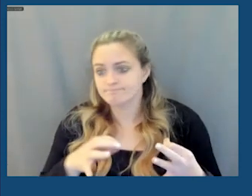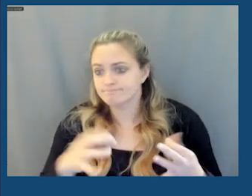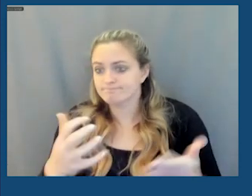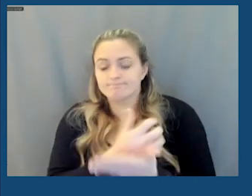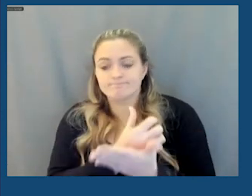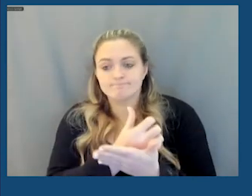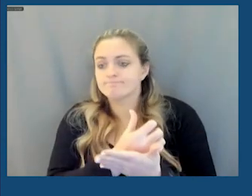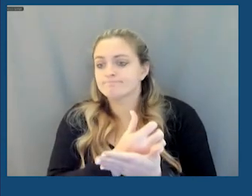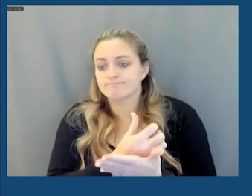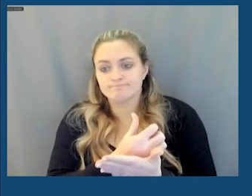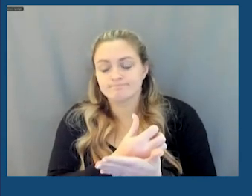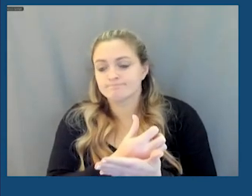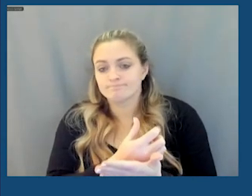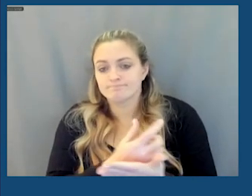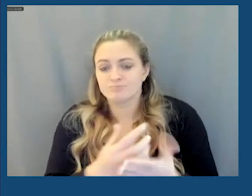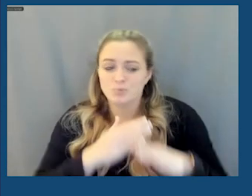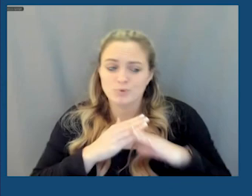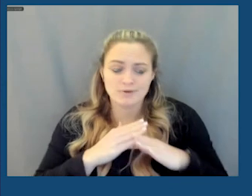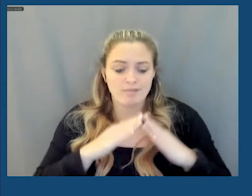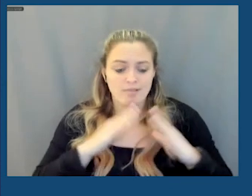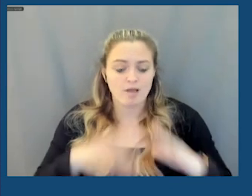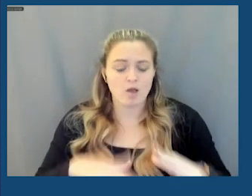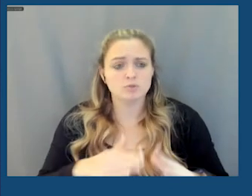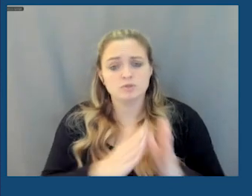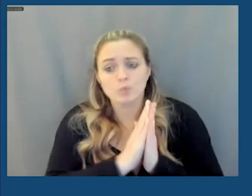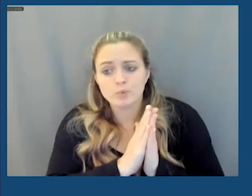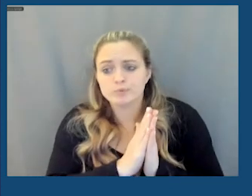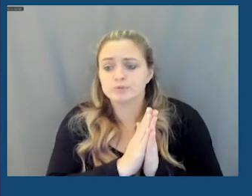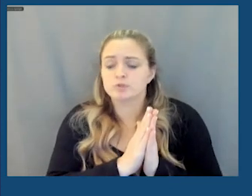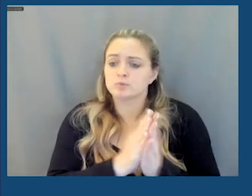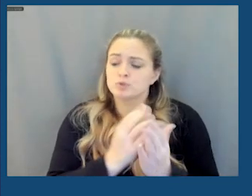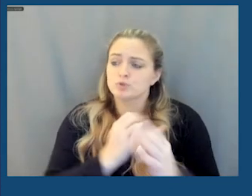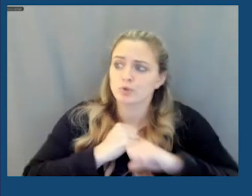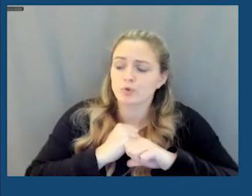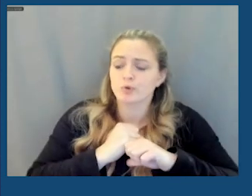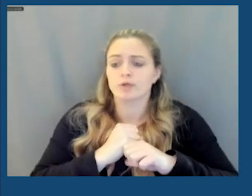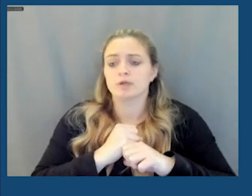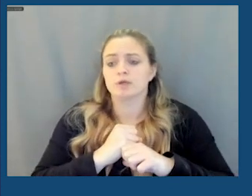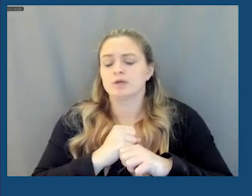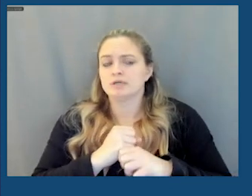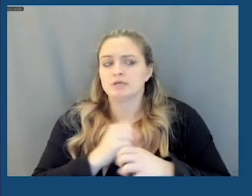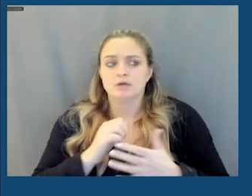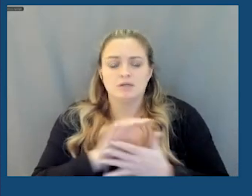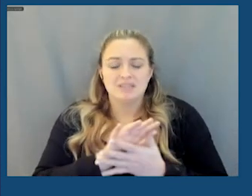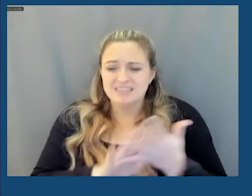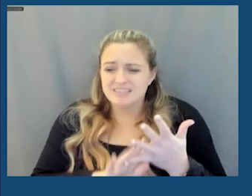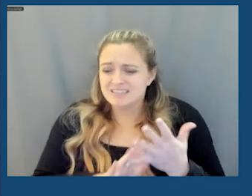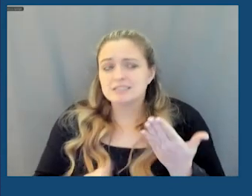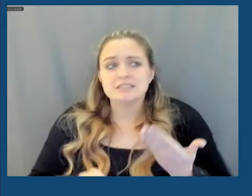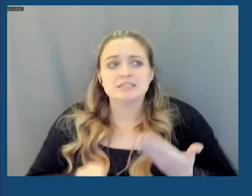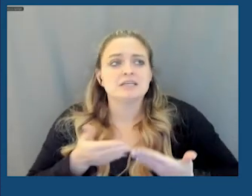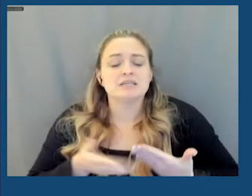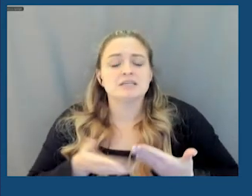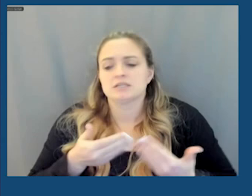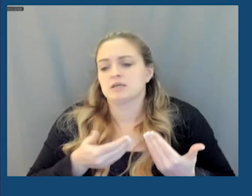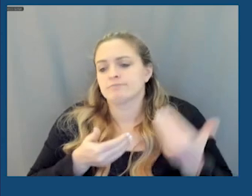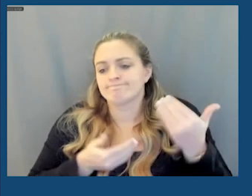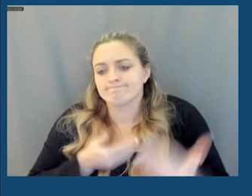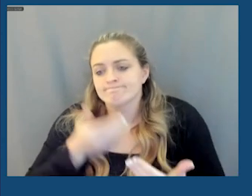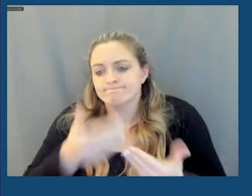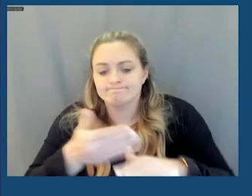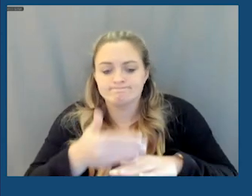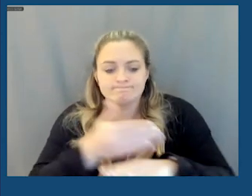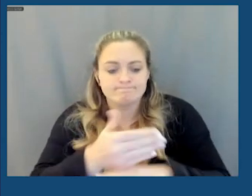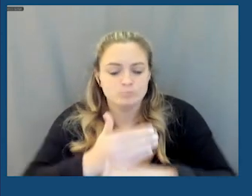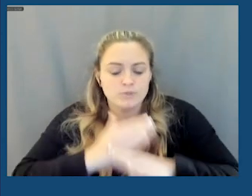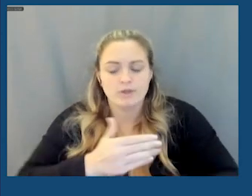will protect our houses of worship. We will have security. These are easy steps for us to protect